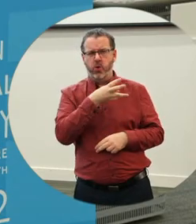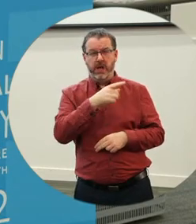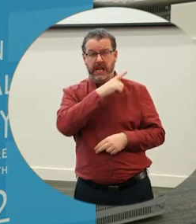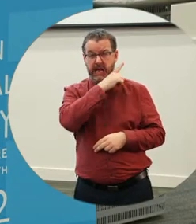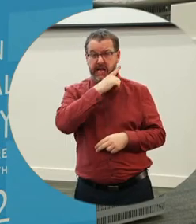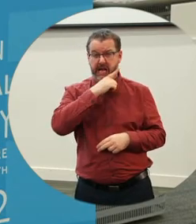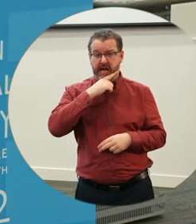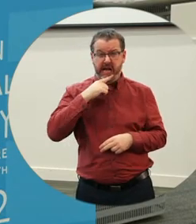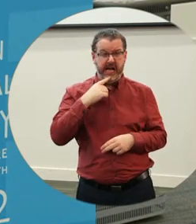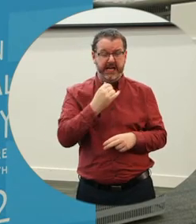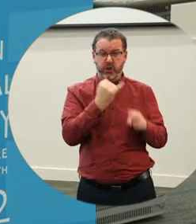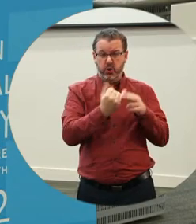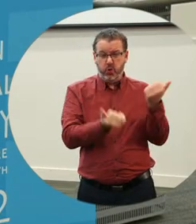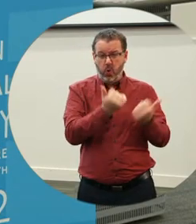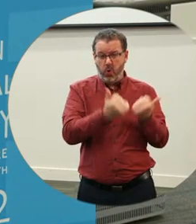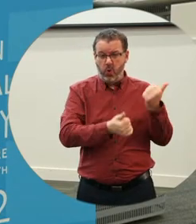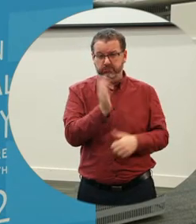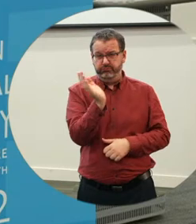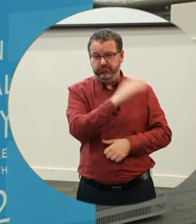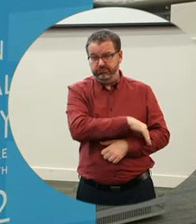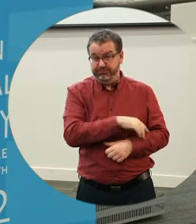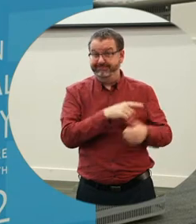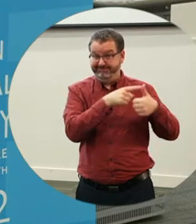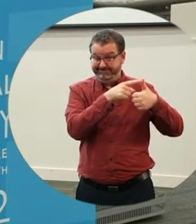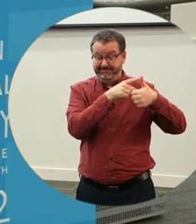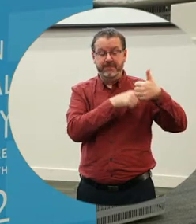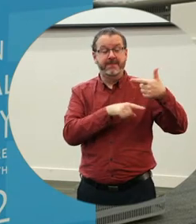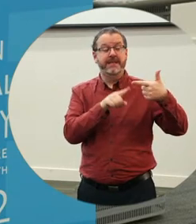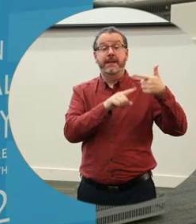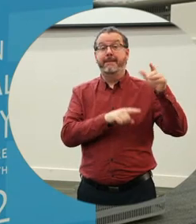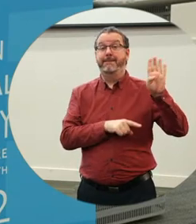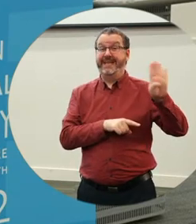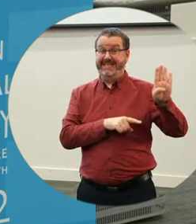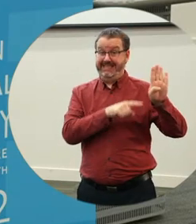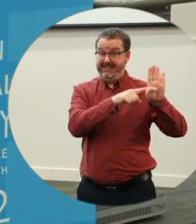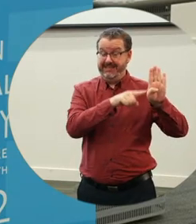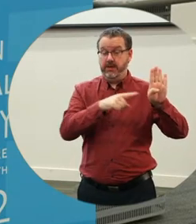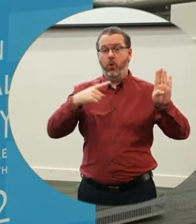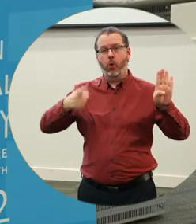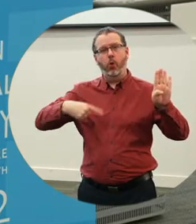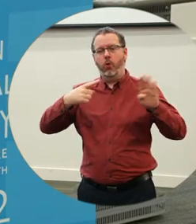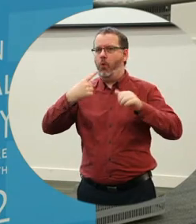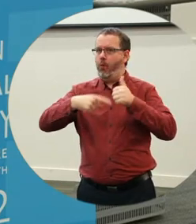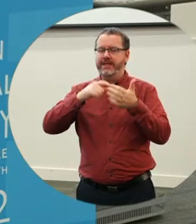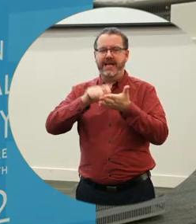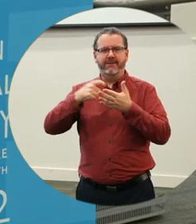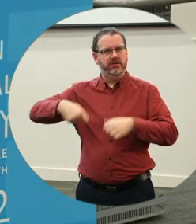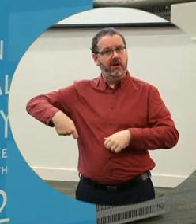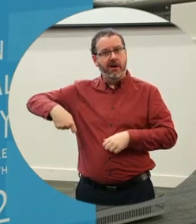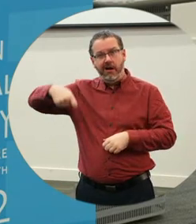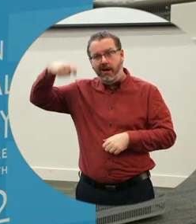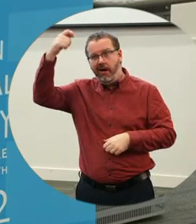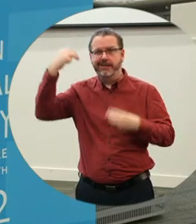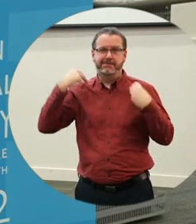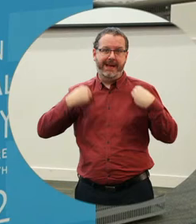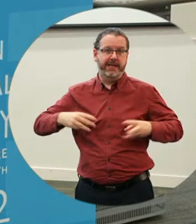bucket." The B always had the tallest men, and it still has, and the tallest women. And the idea there